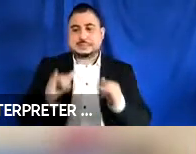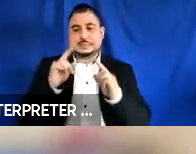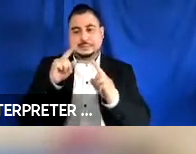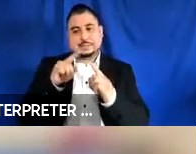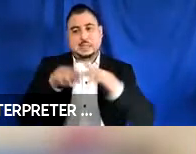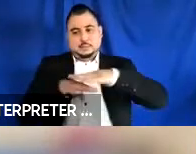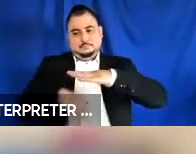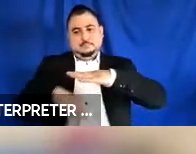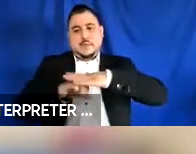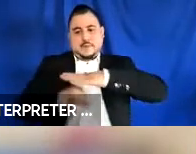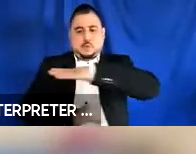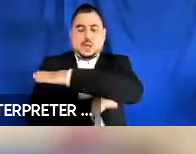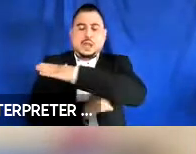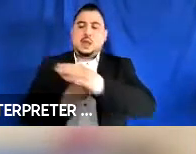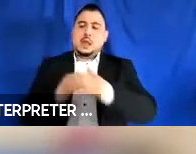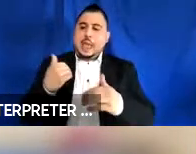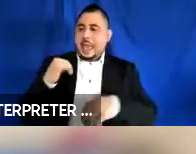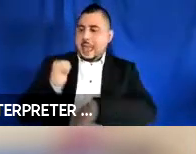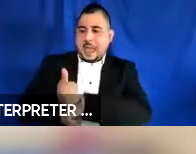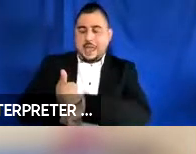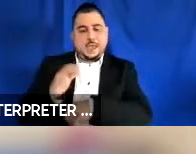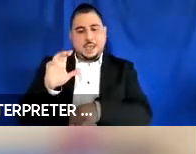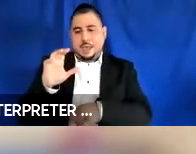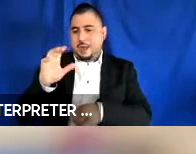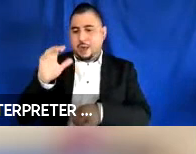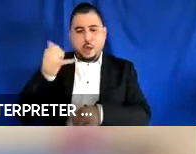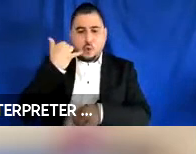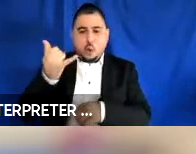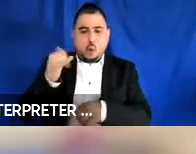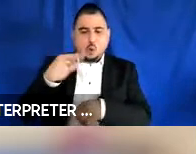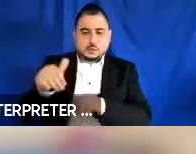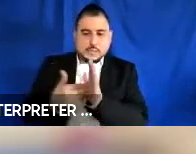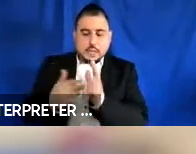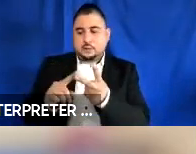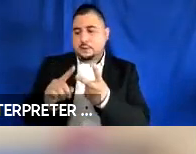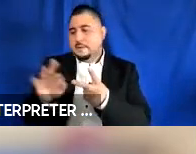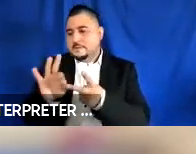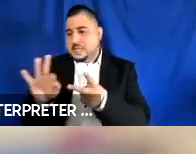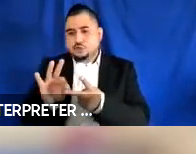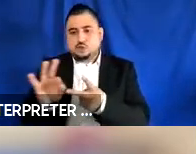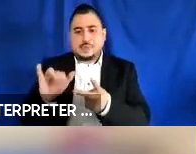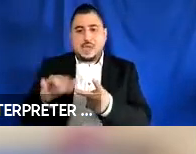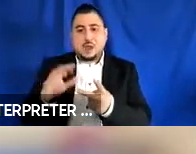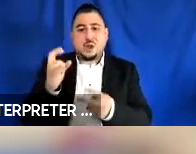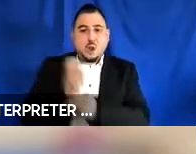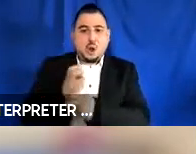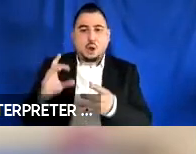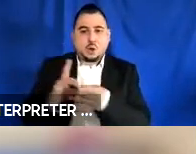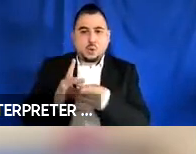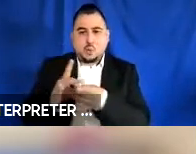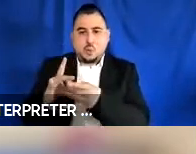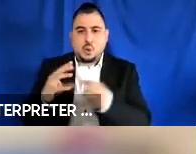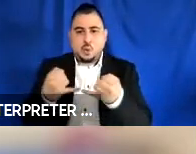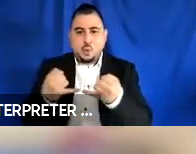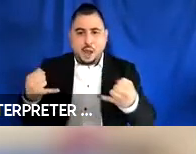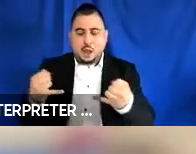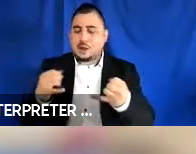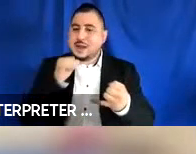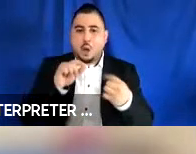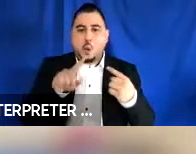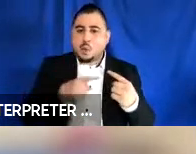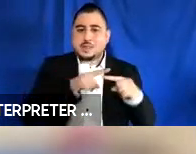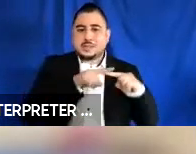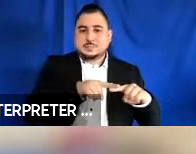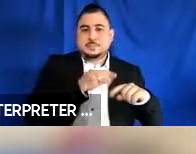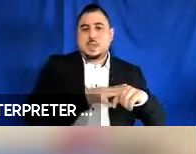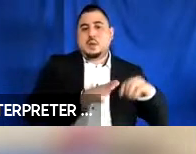Having a call center, having the ability to have features hardwired and not just wireless. I think those